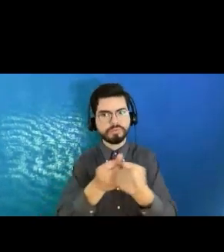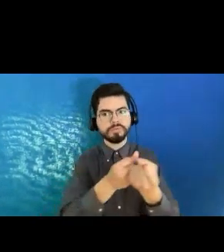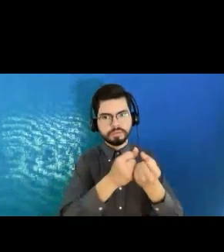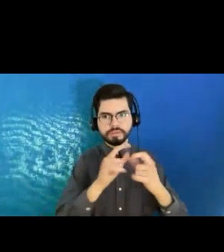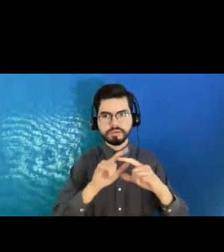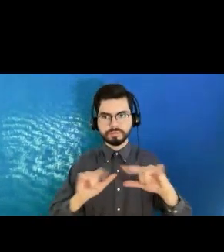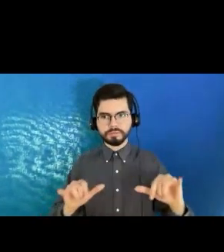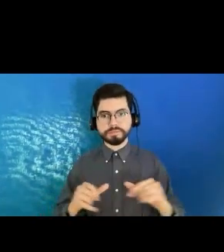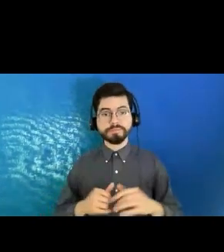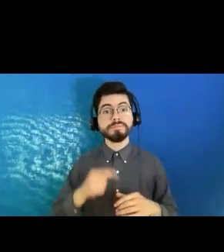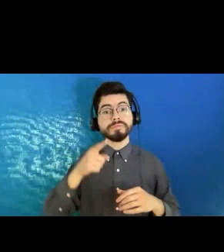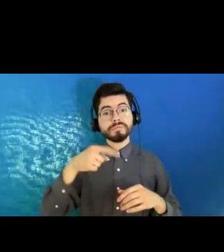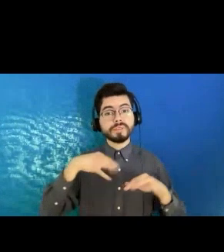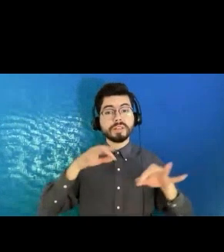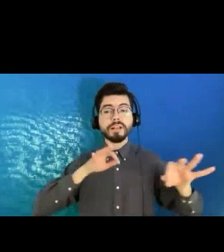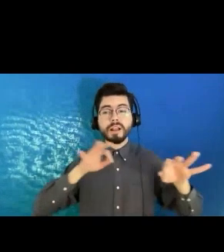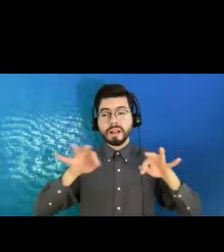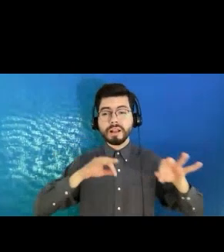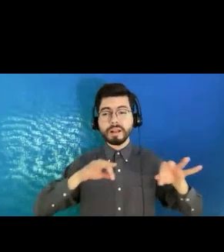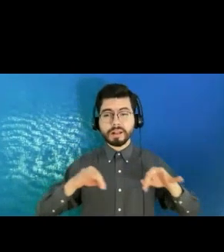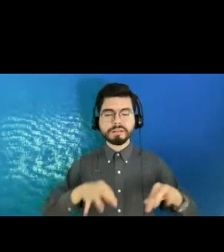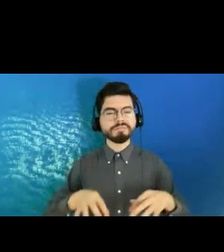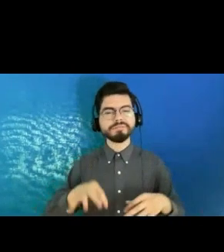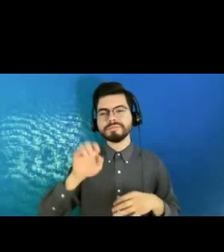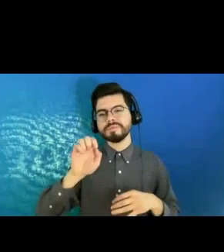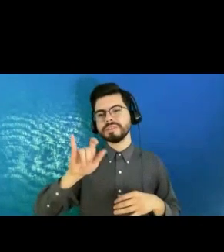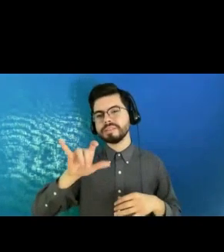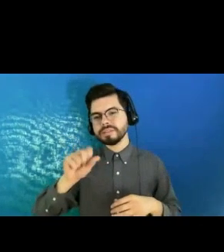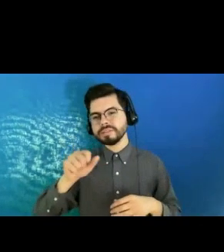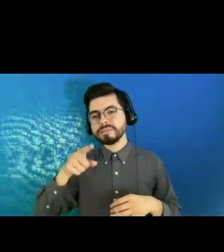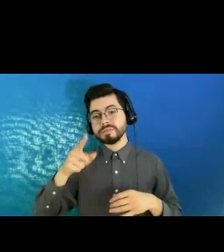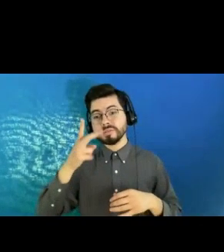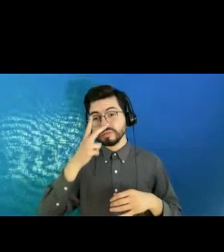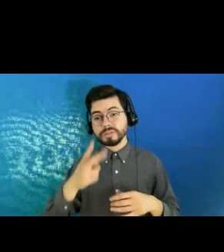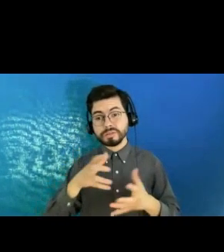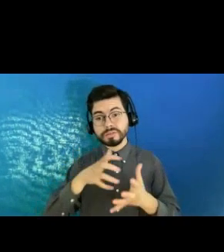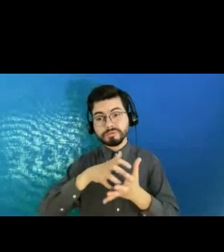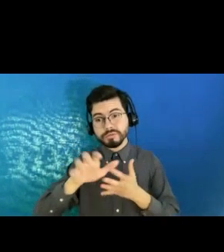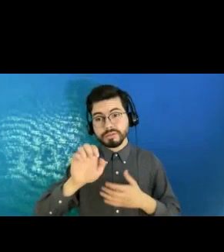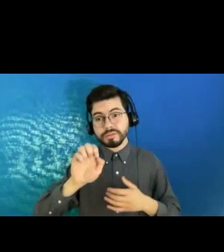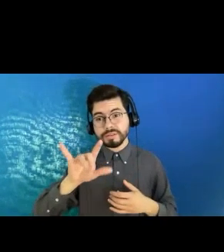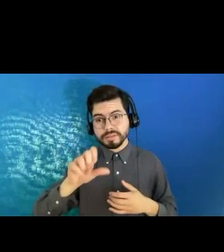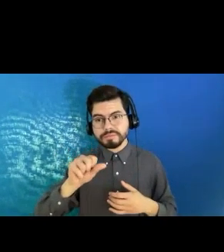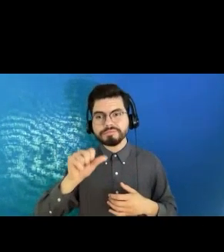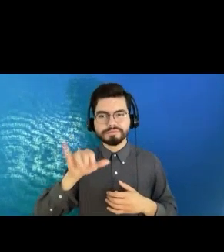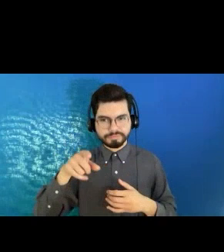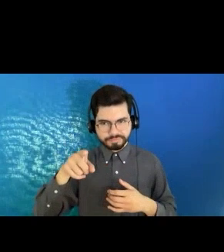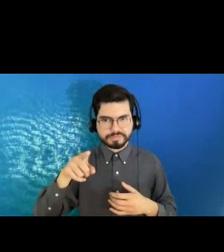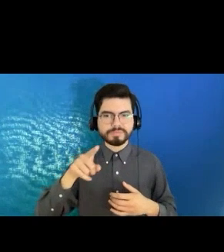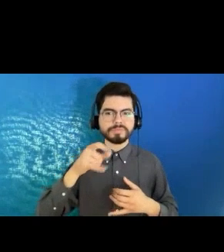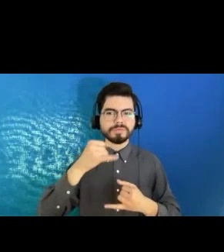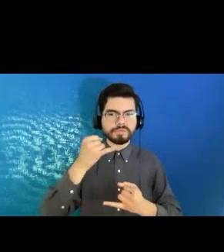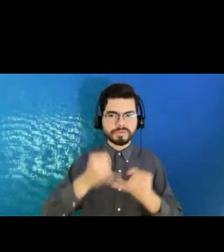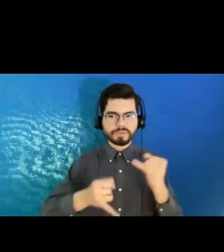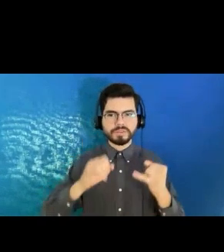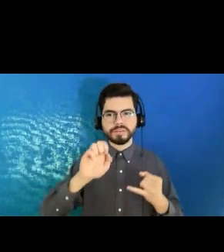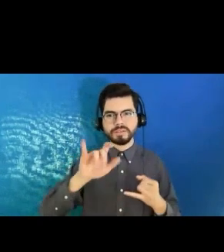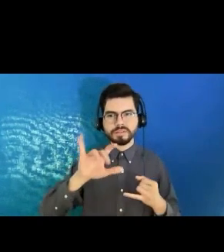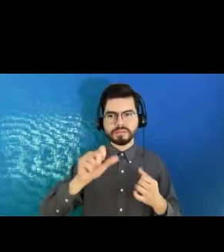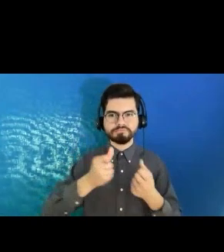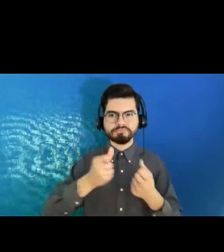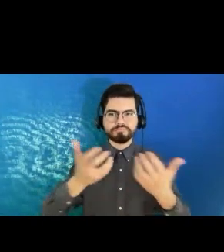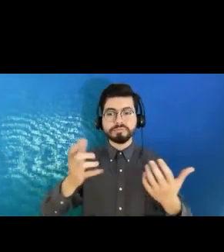I'm not going to go through this. This is what's in our EIS. If you saw the draft EIS, that's what's in there. The final EIS is coming out in June.